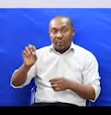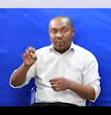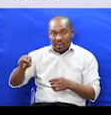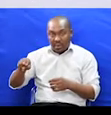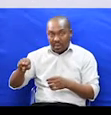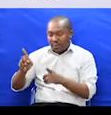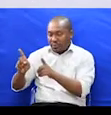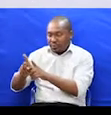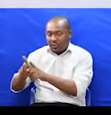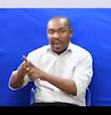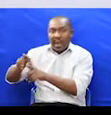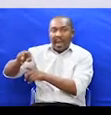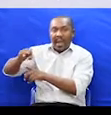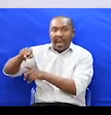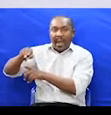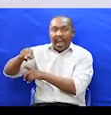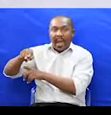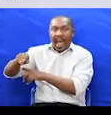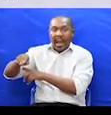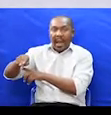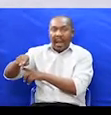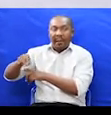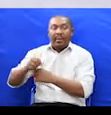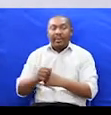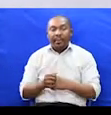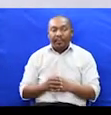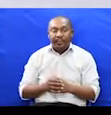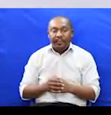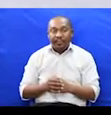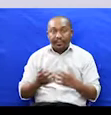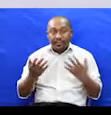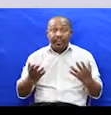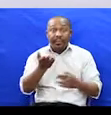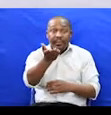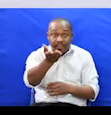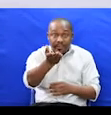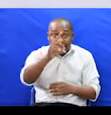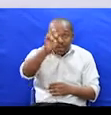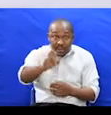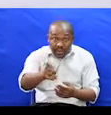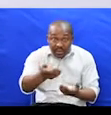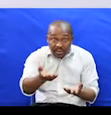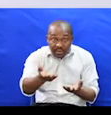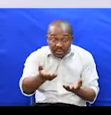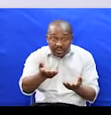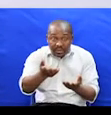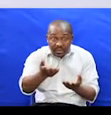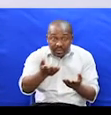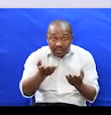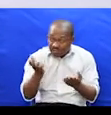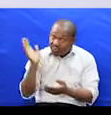Neutron is denoted by N. Is anybody has a question from a